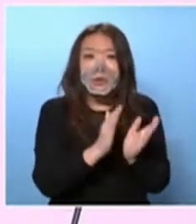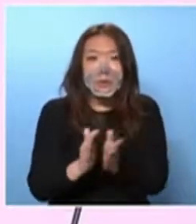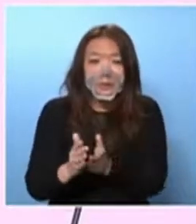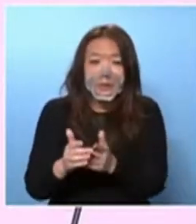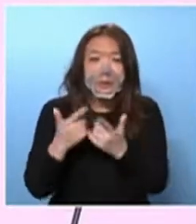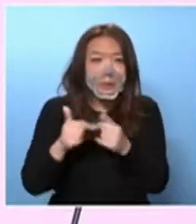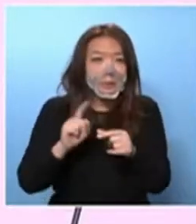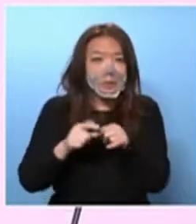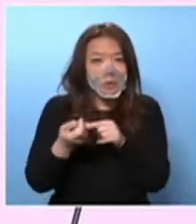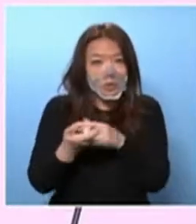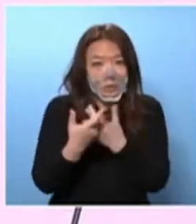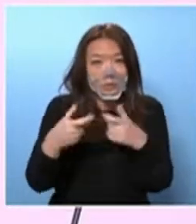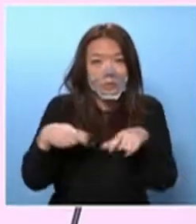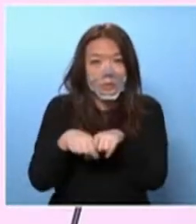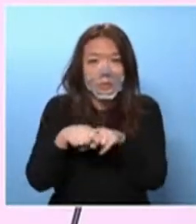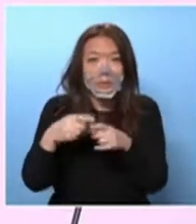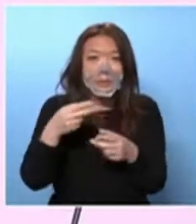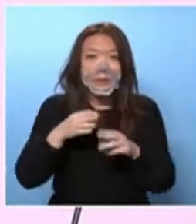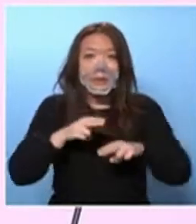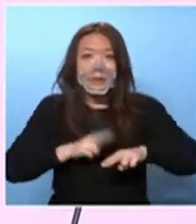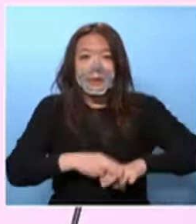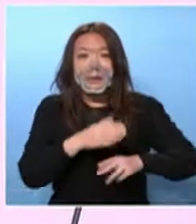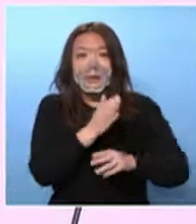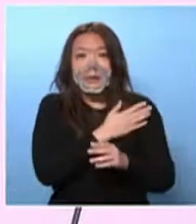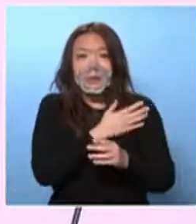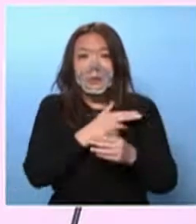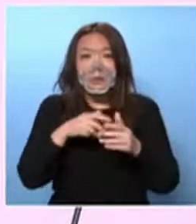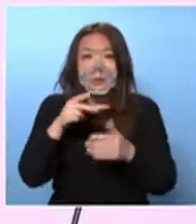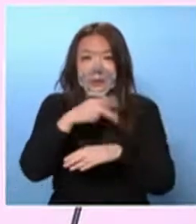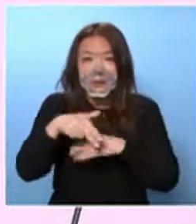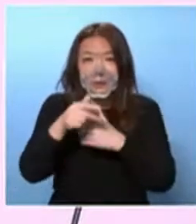also apply to the loans granted under the SFGS.